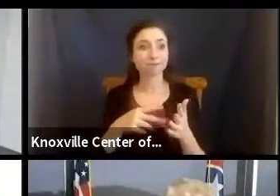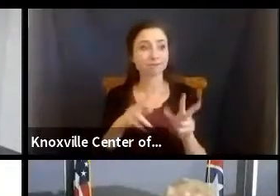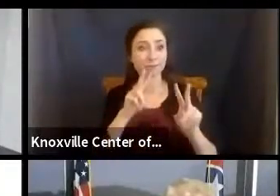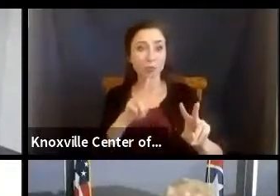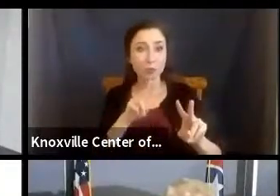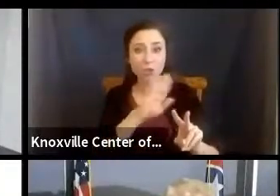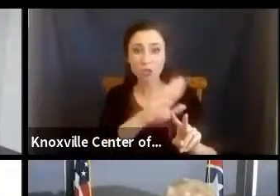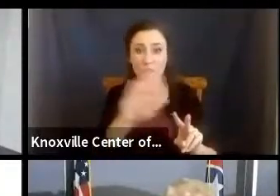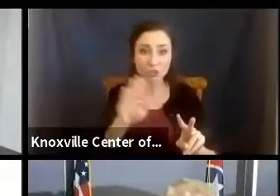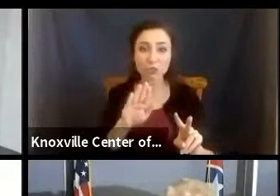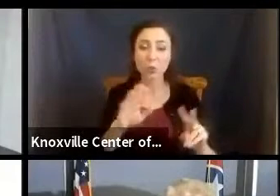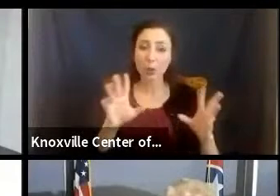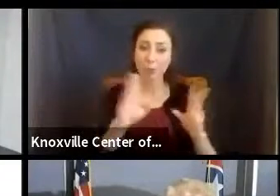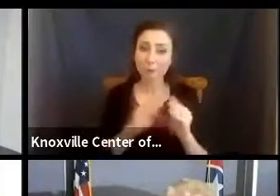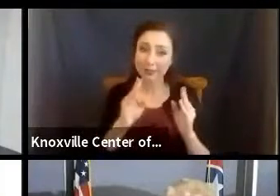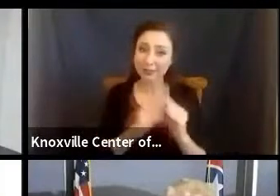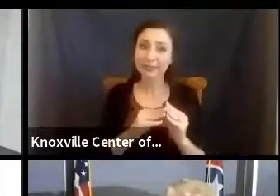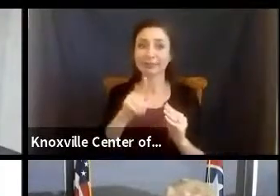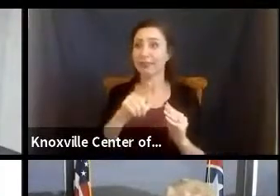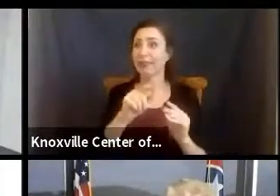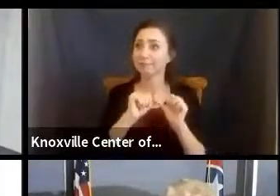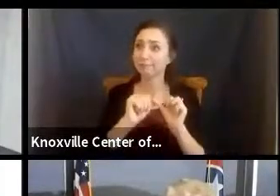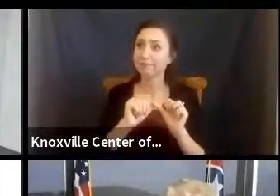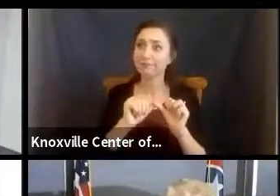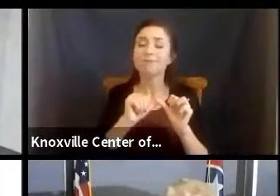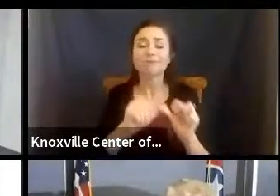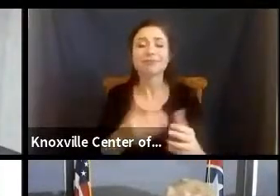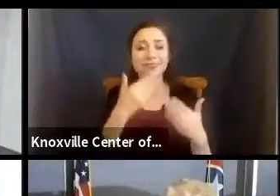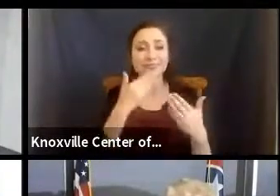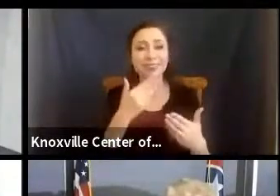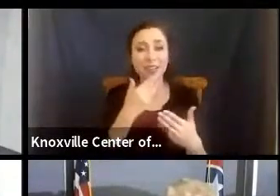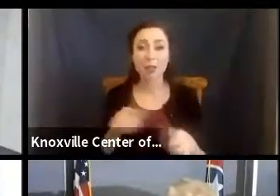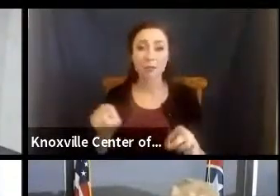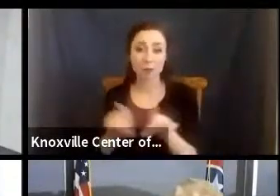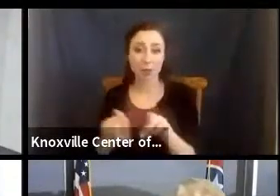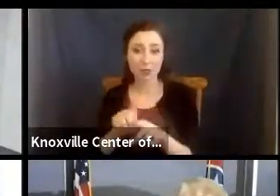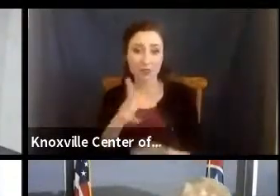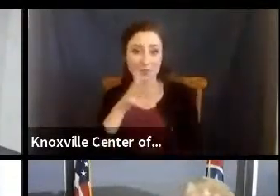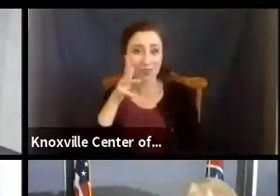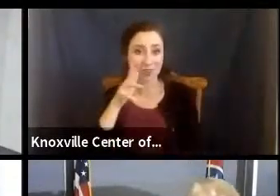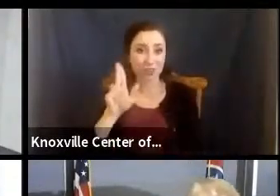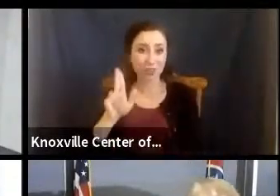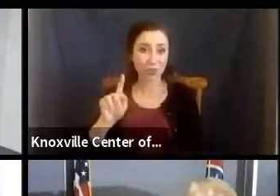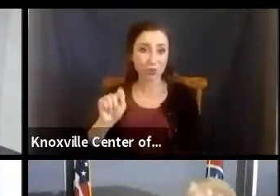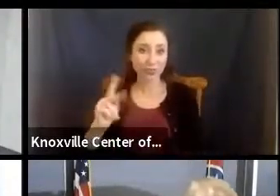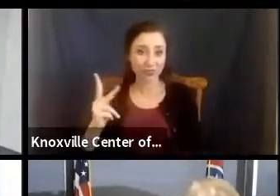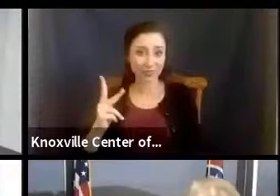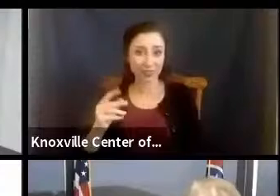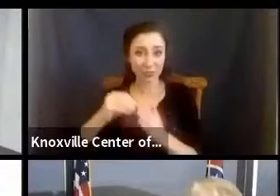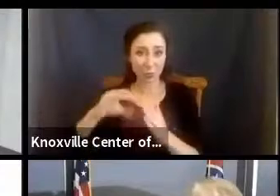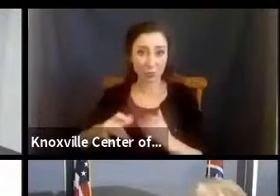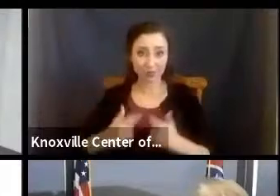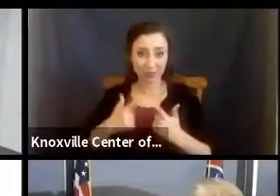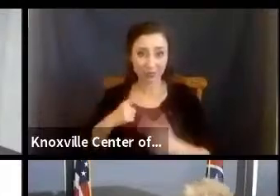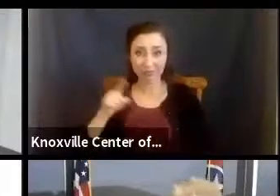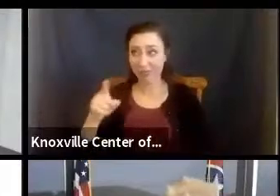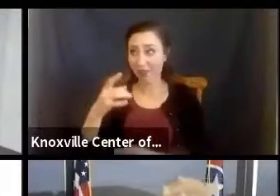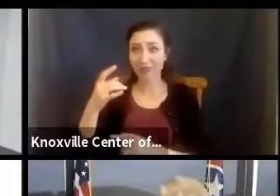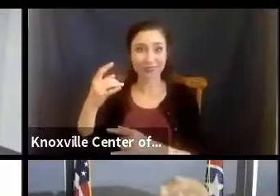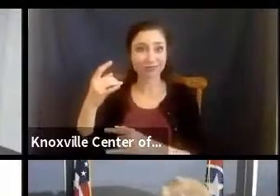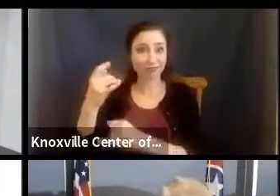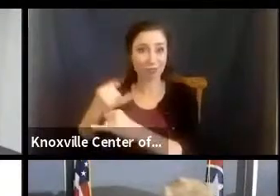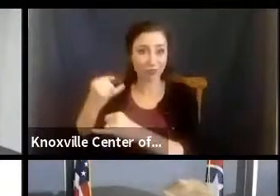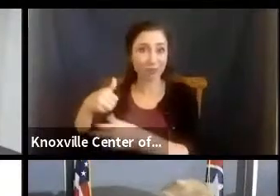arduous, and wanted to thank you. And on the other end, as a parent of a UTK student who lives on campus in a dorm. I